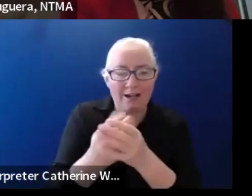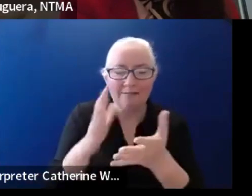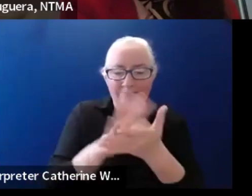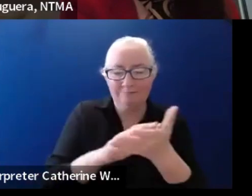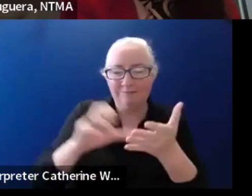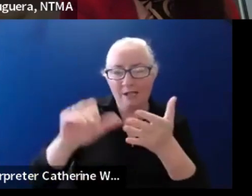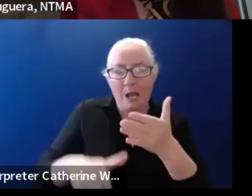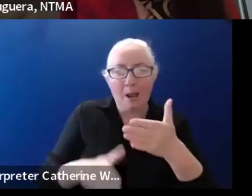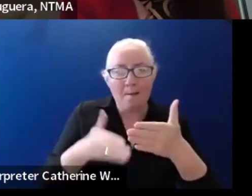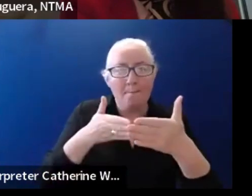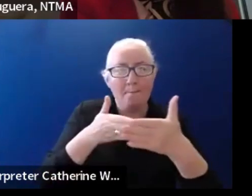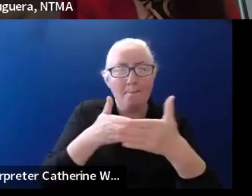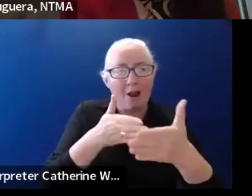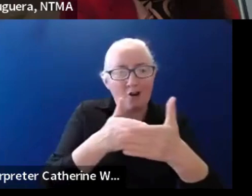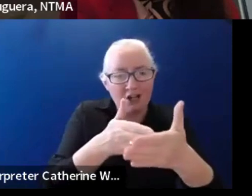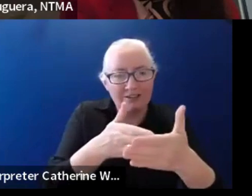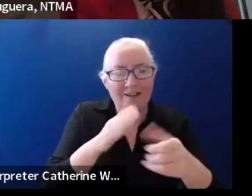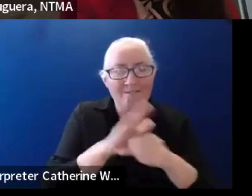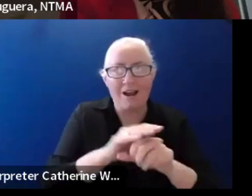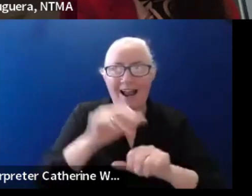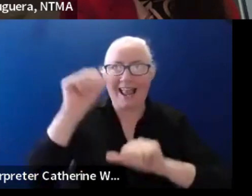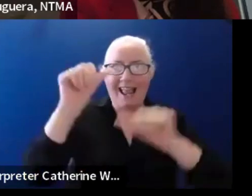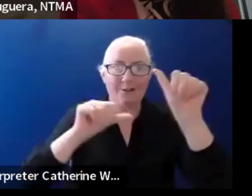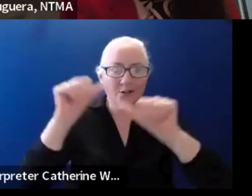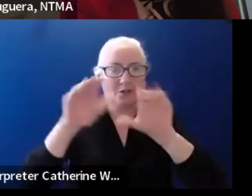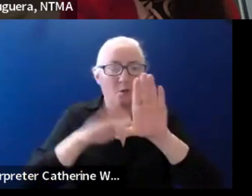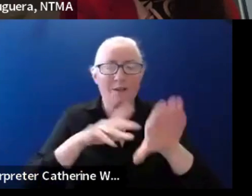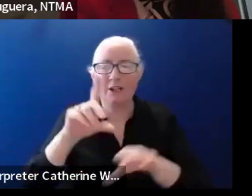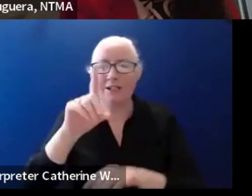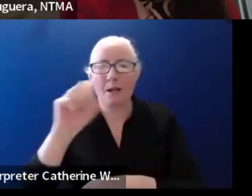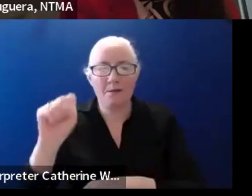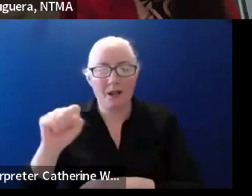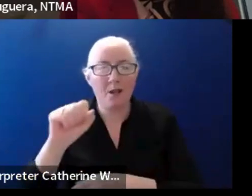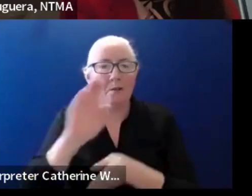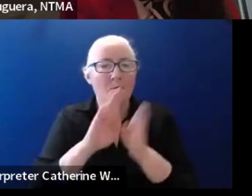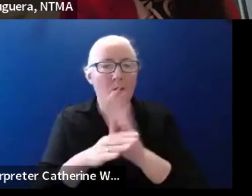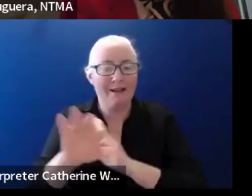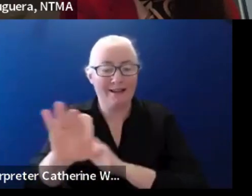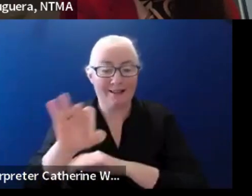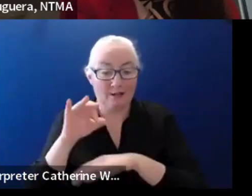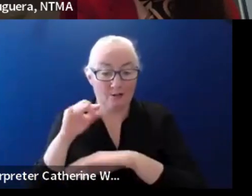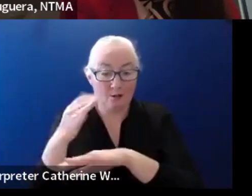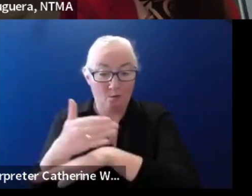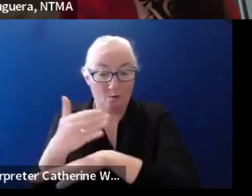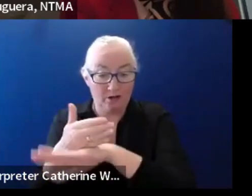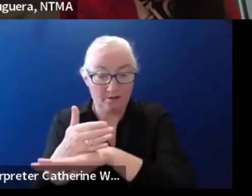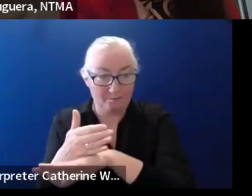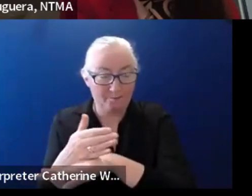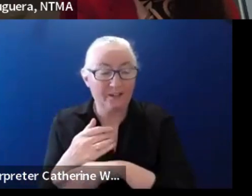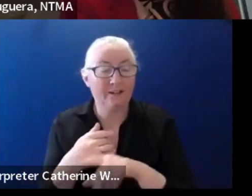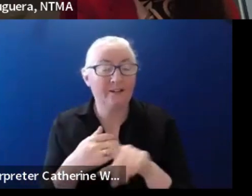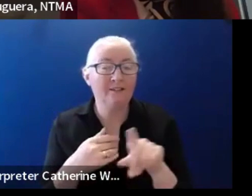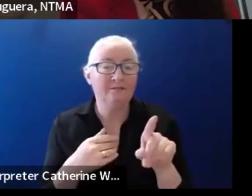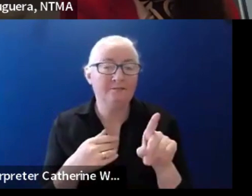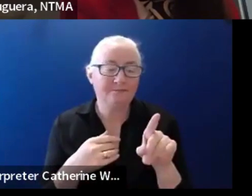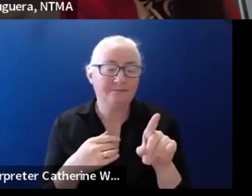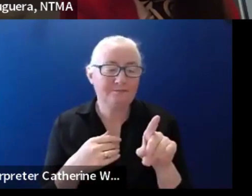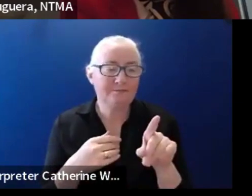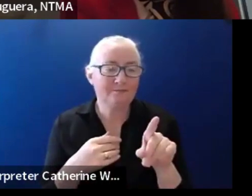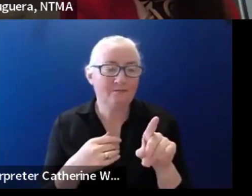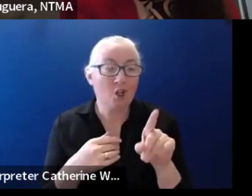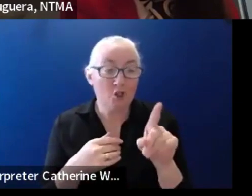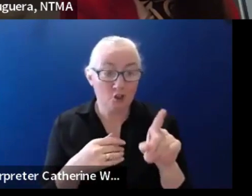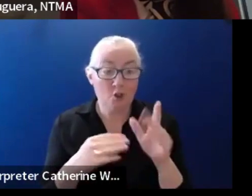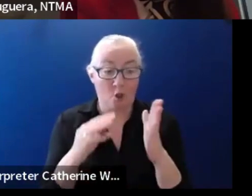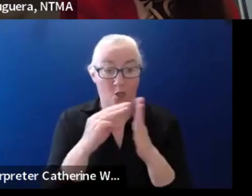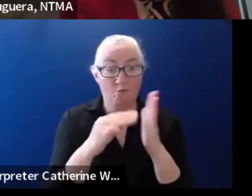barriers and break down barriers for adults with Down syndrome to gain employment. And really, I suppose, with the